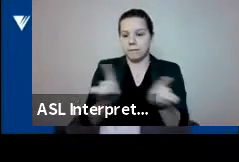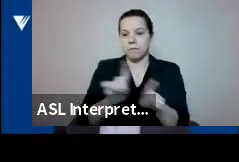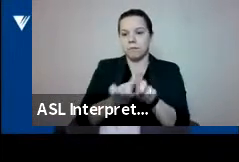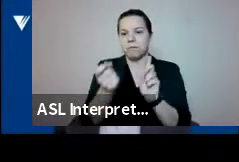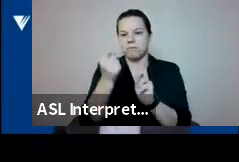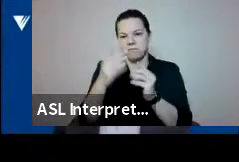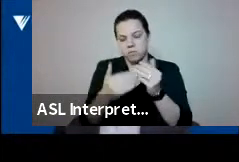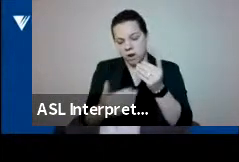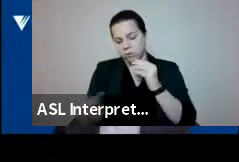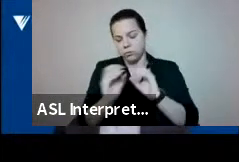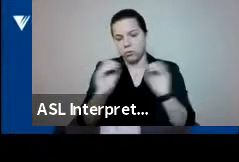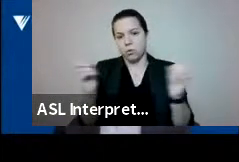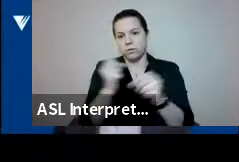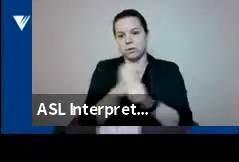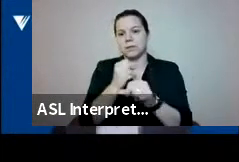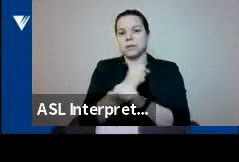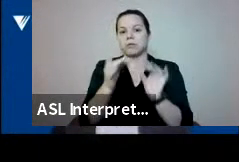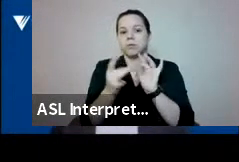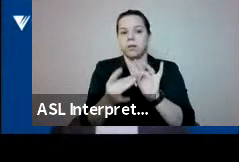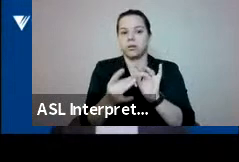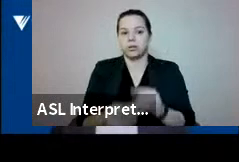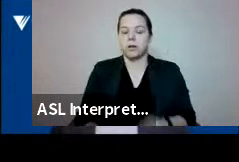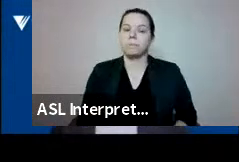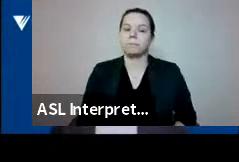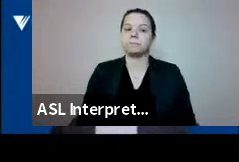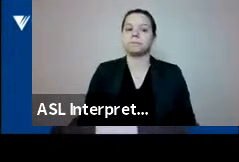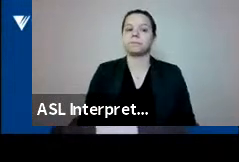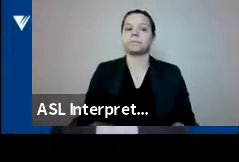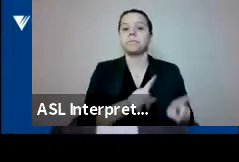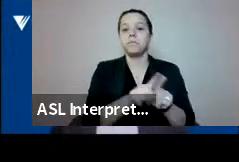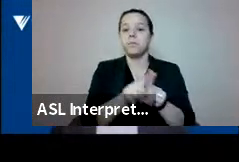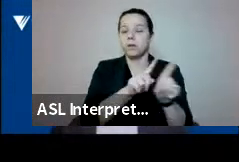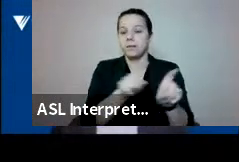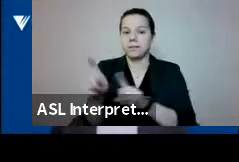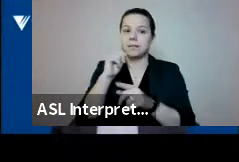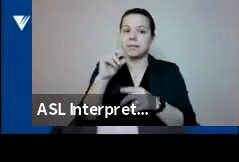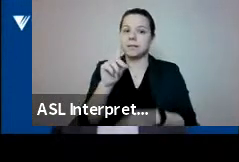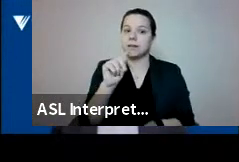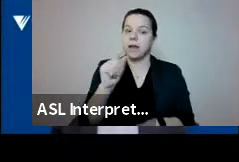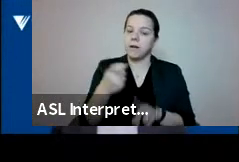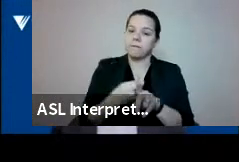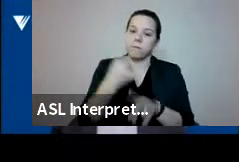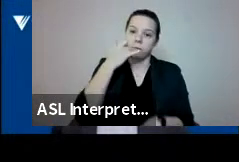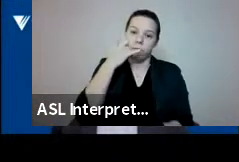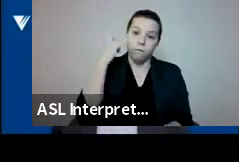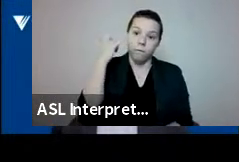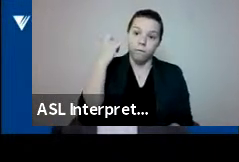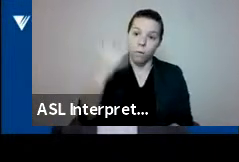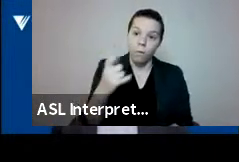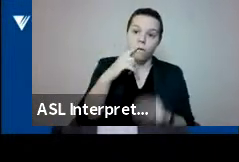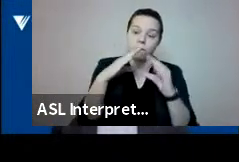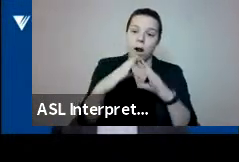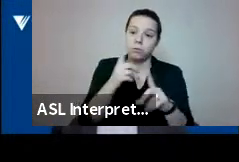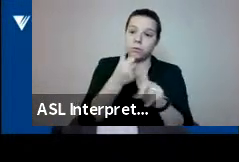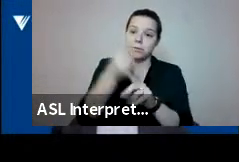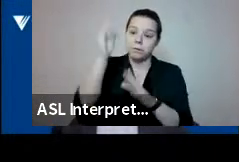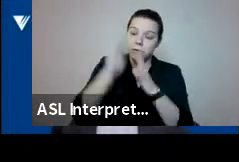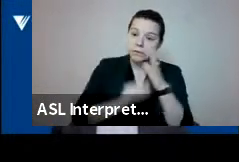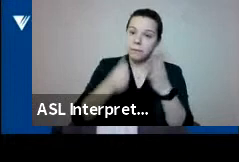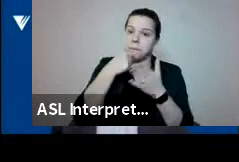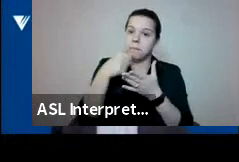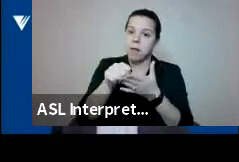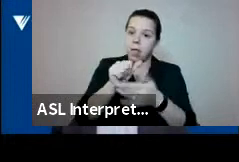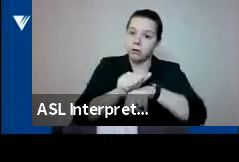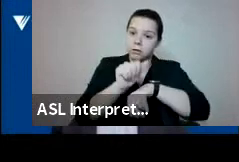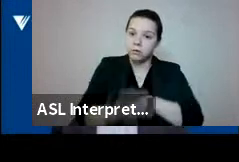exhibited no statistical relationship. We also examined the data from the phone survey administered to households who had completed the mail survey. The